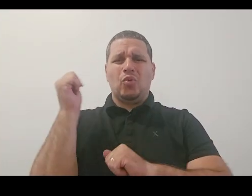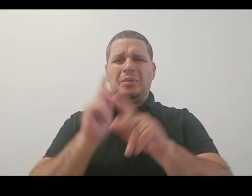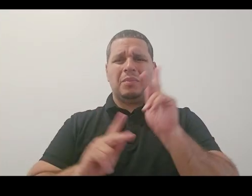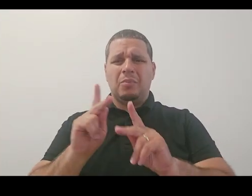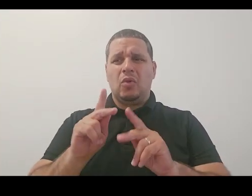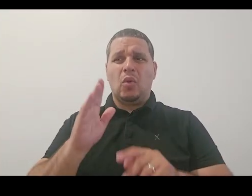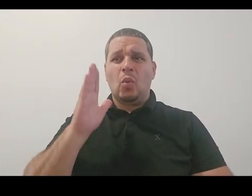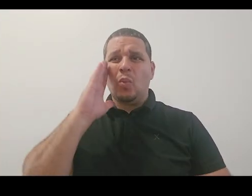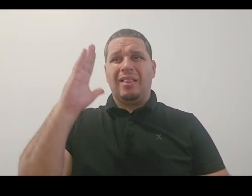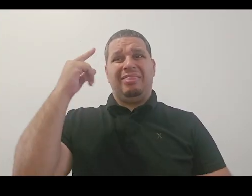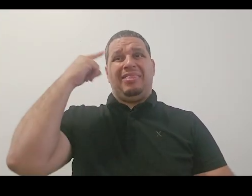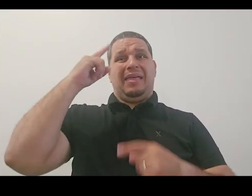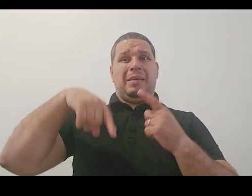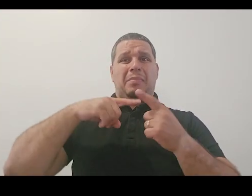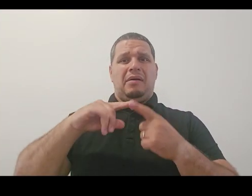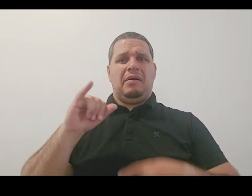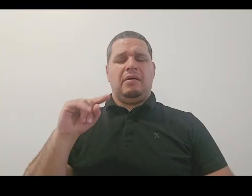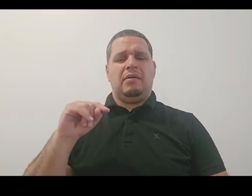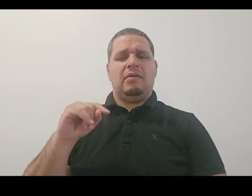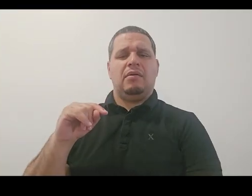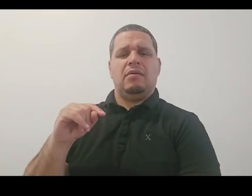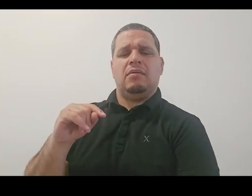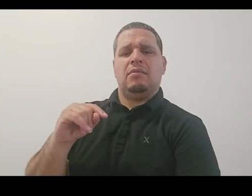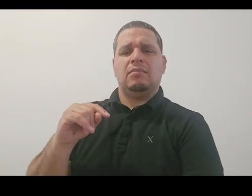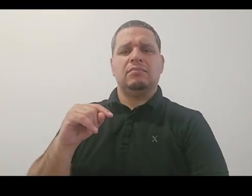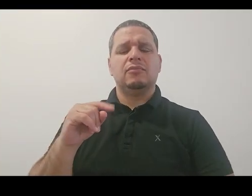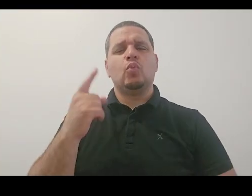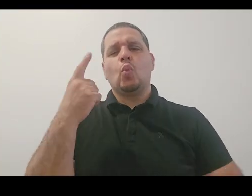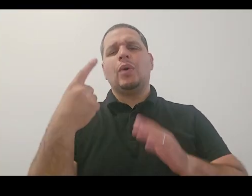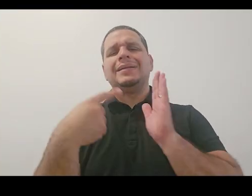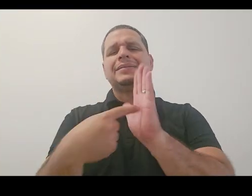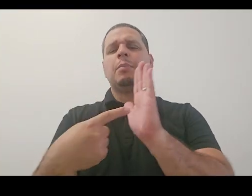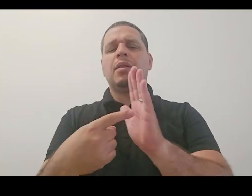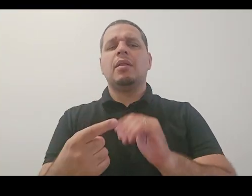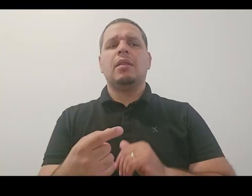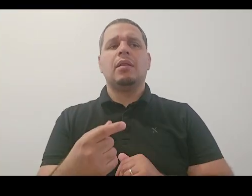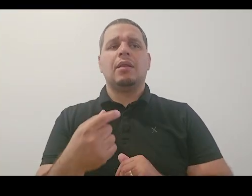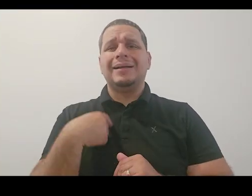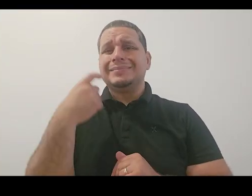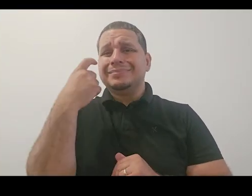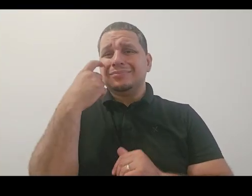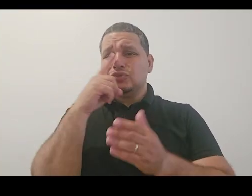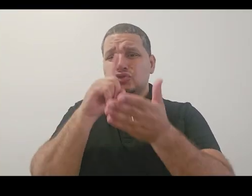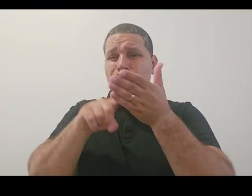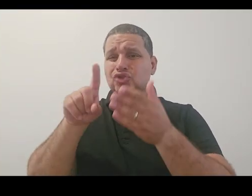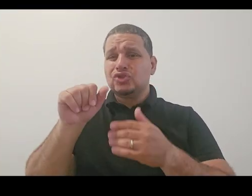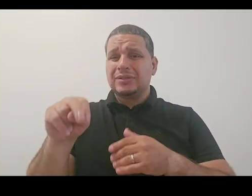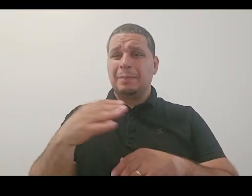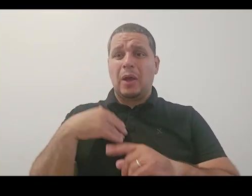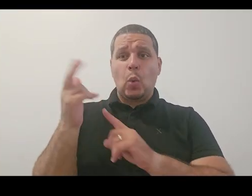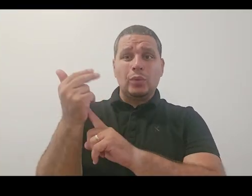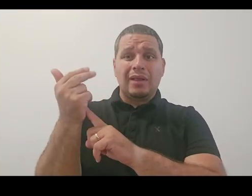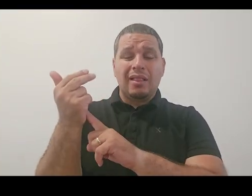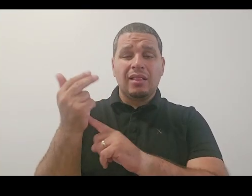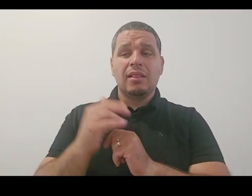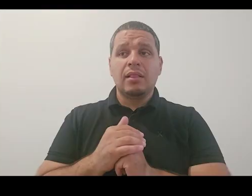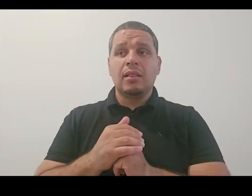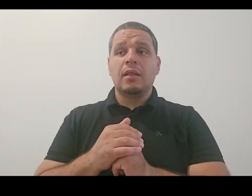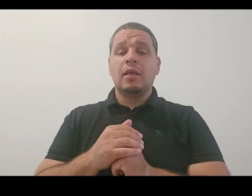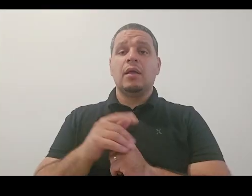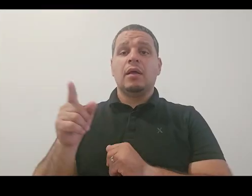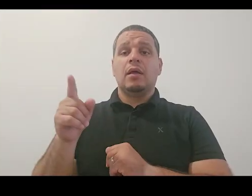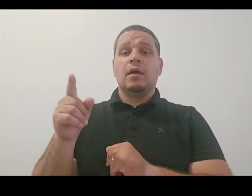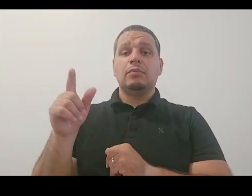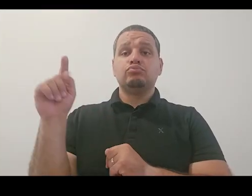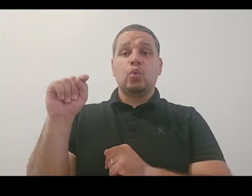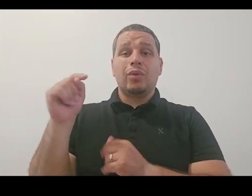about. Just to give an example, I just checked into my hotel and the toiletries that they